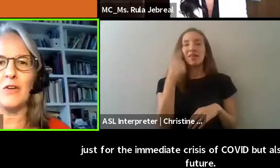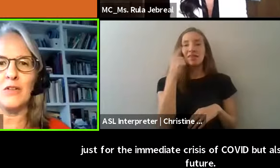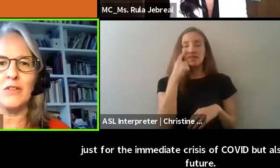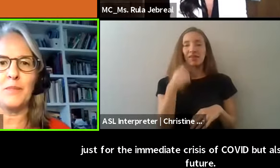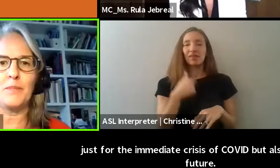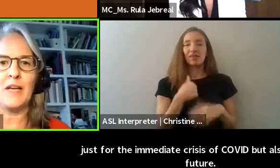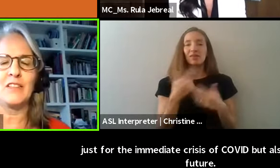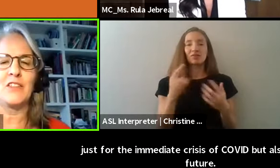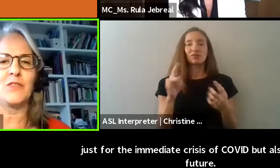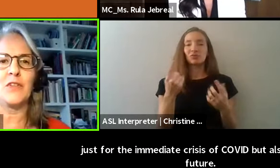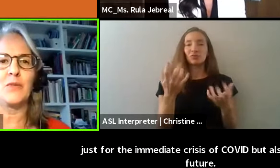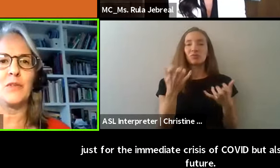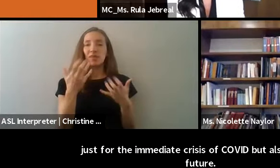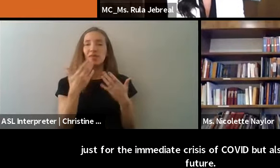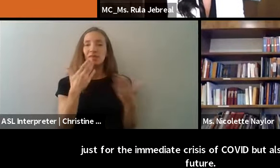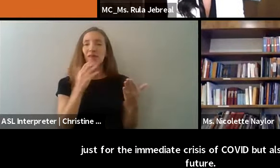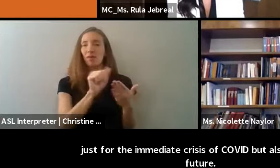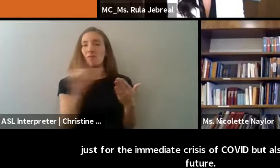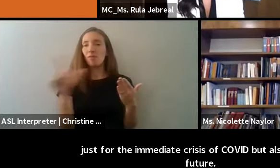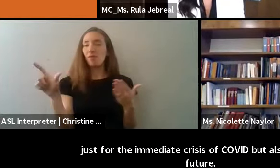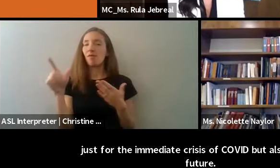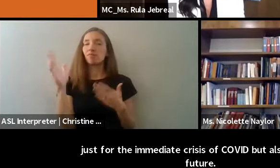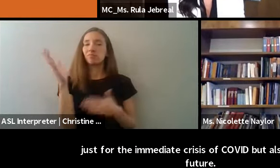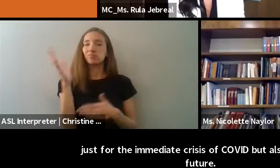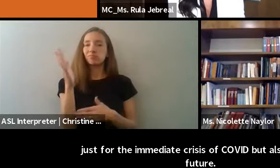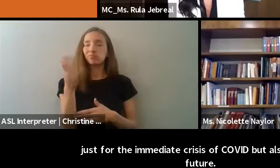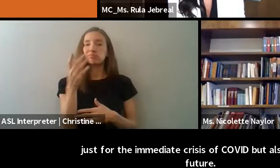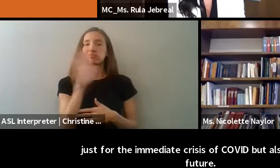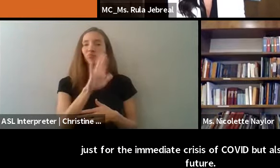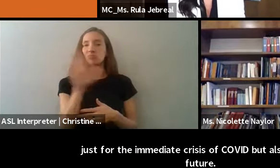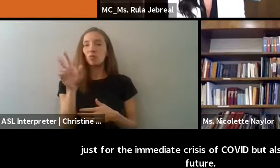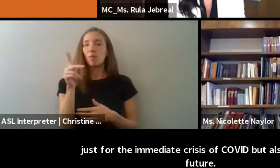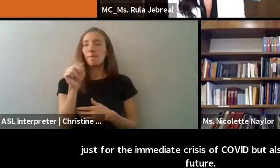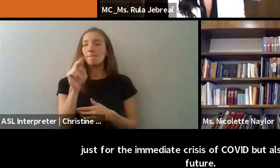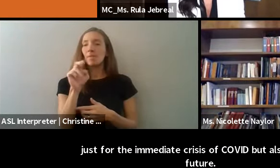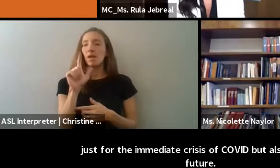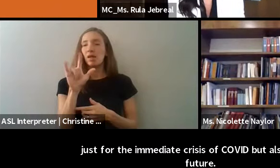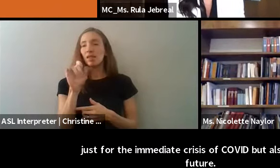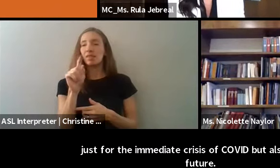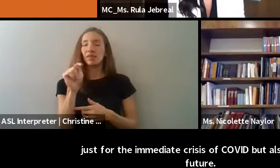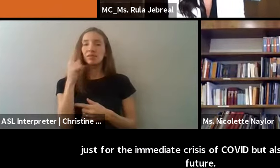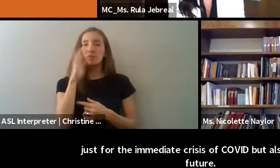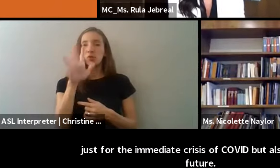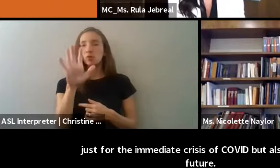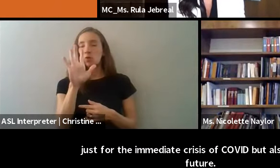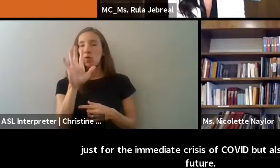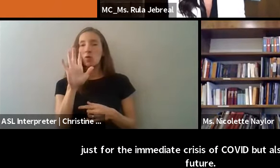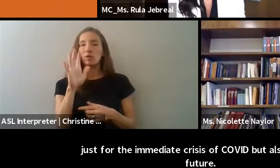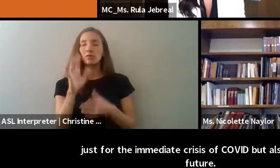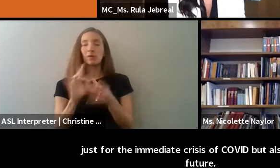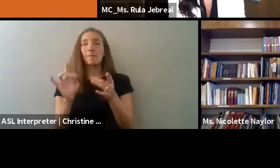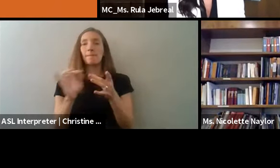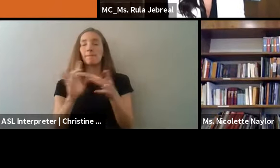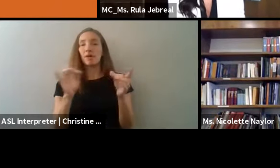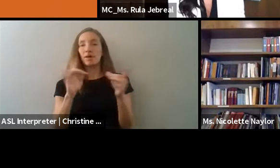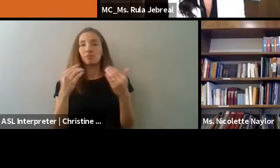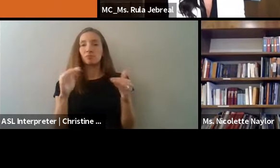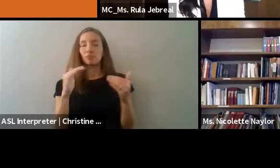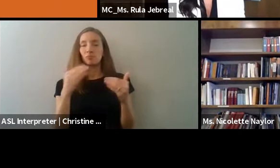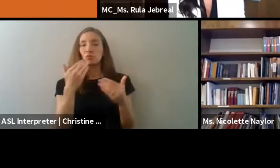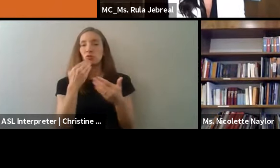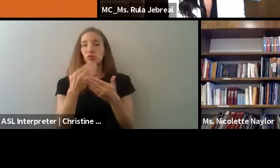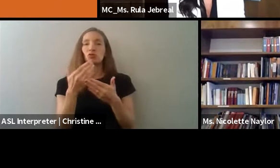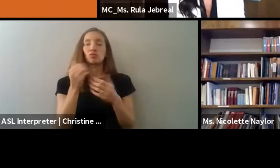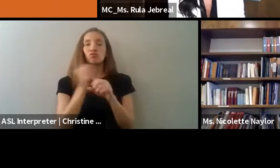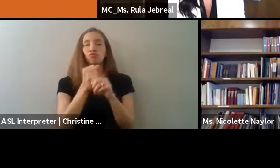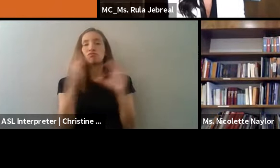to thank all the panelists for your really insightful comments. And I'll hand back to Rula to